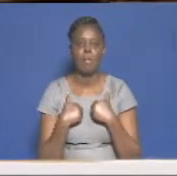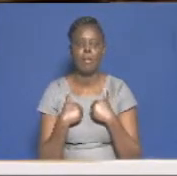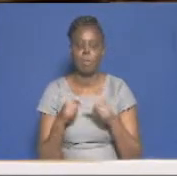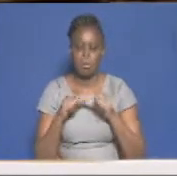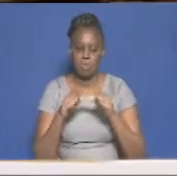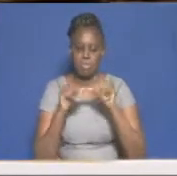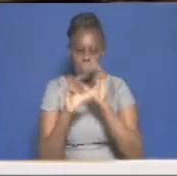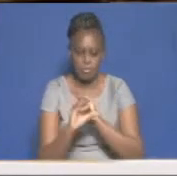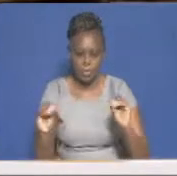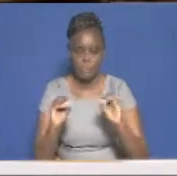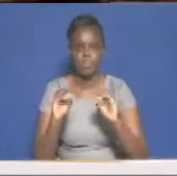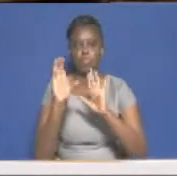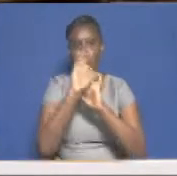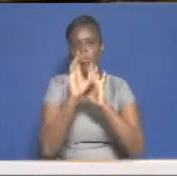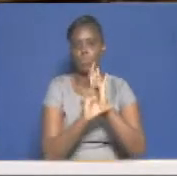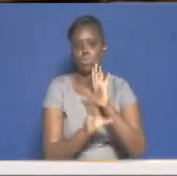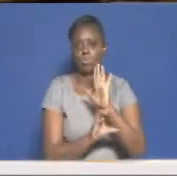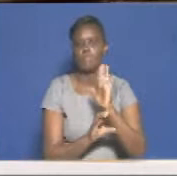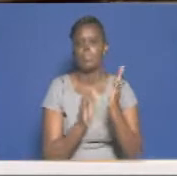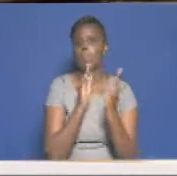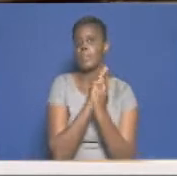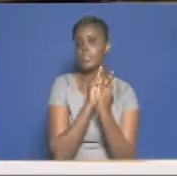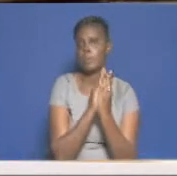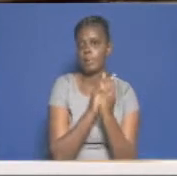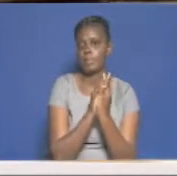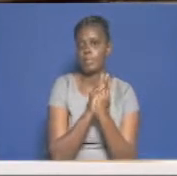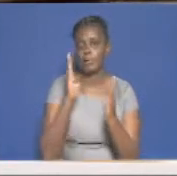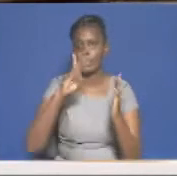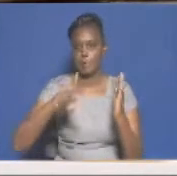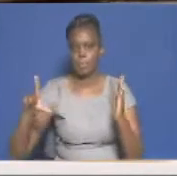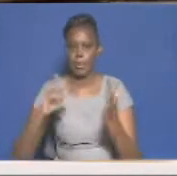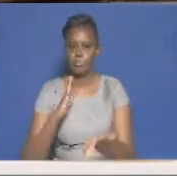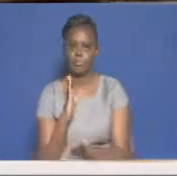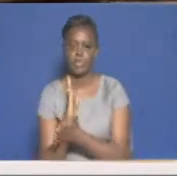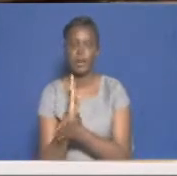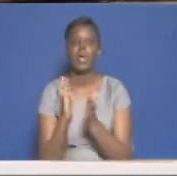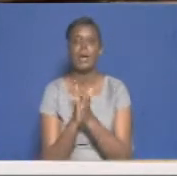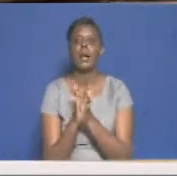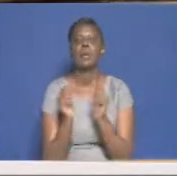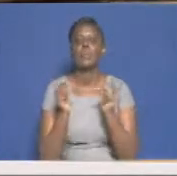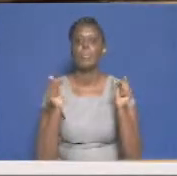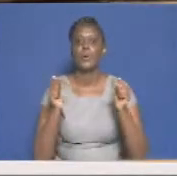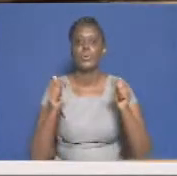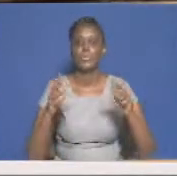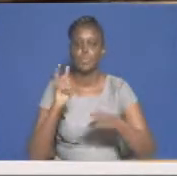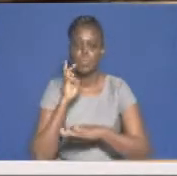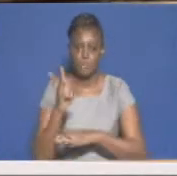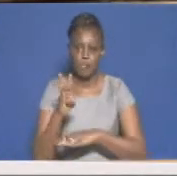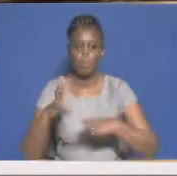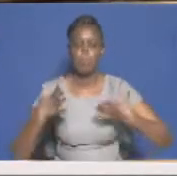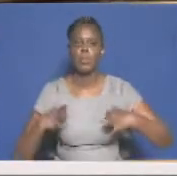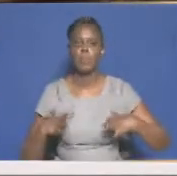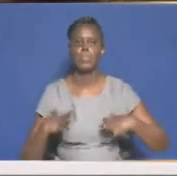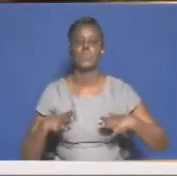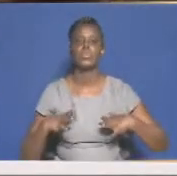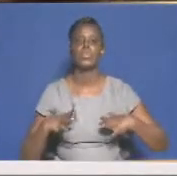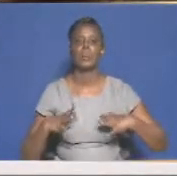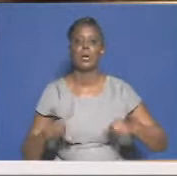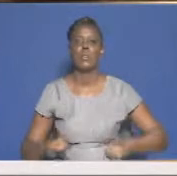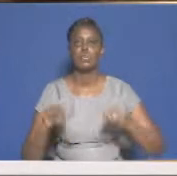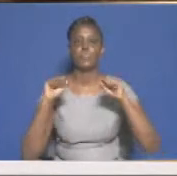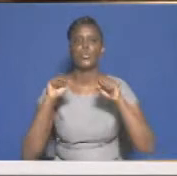inconsistent with the constitutional preserves in the Bill of Rights, and against the will and sovereignty of the people,